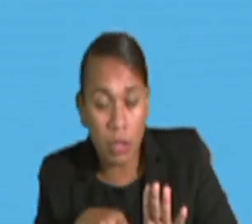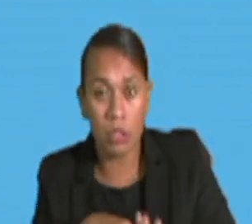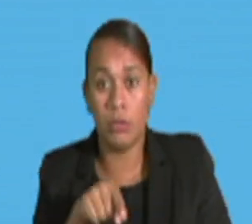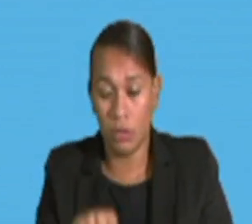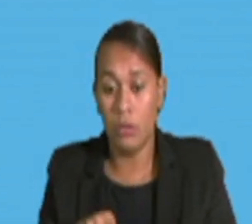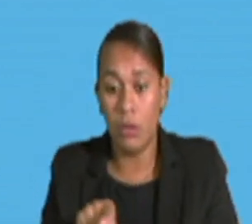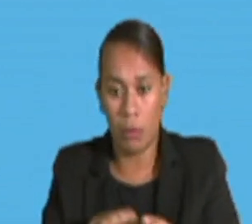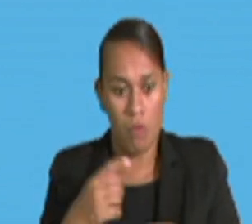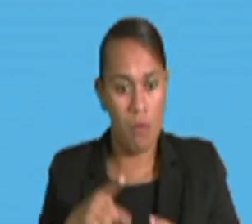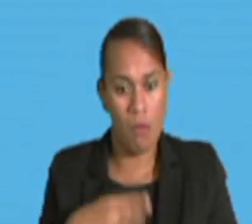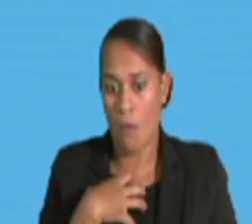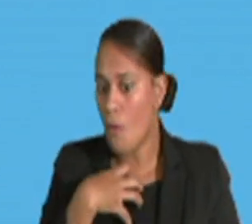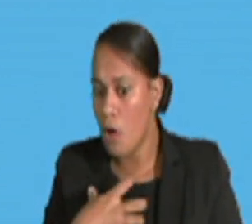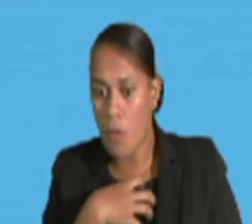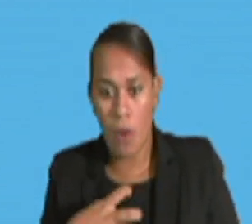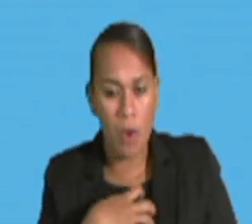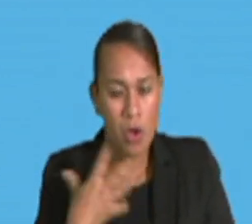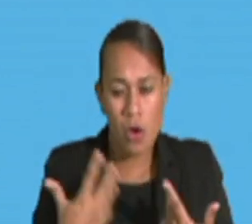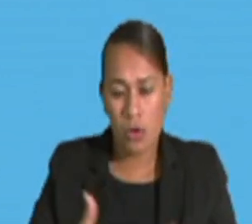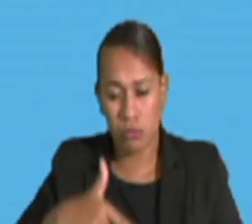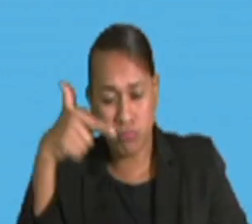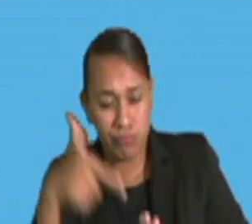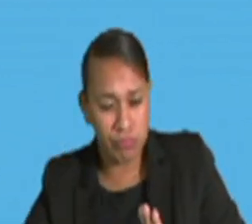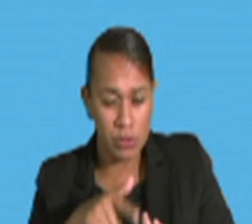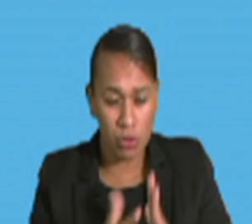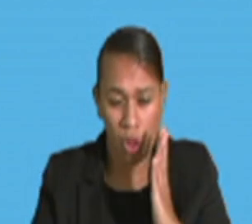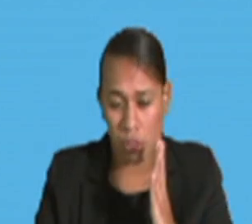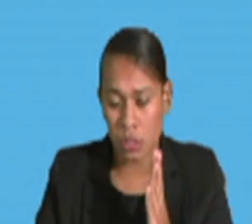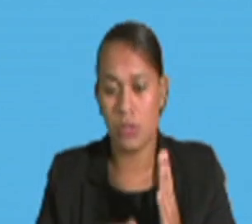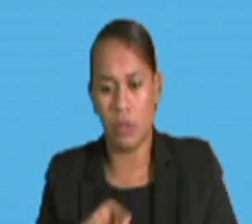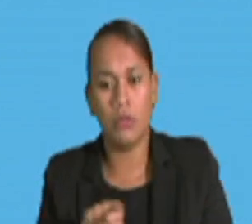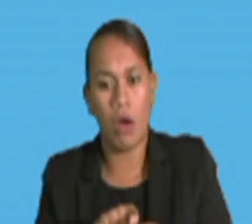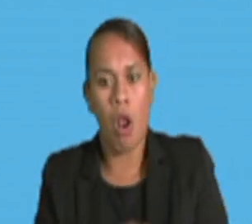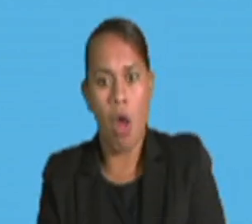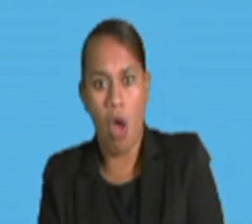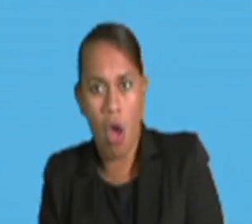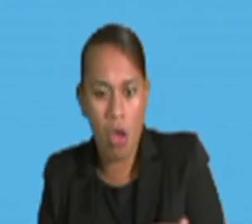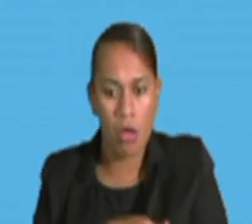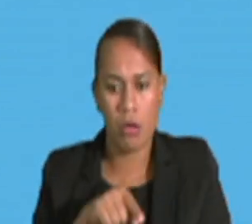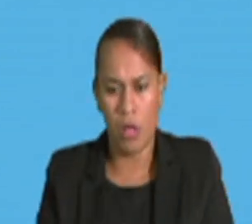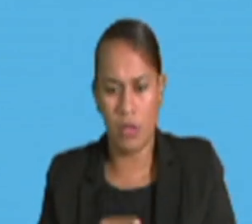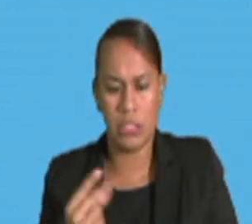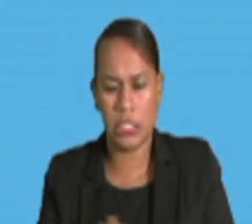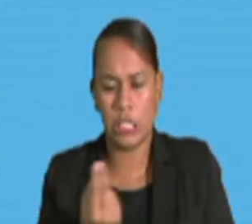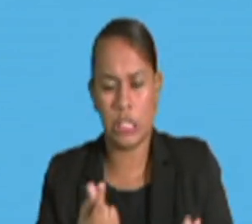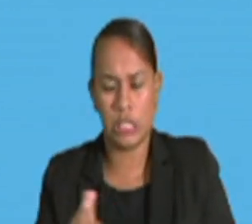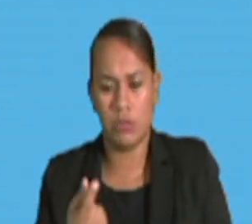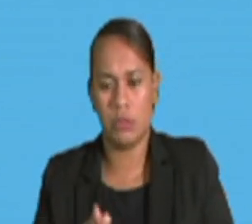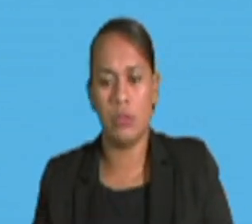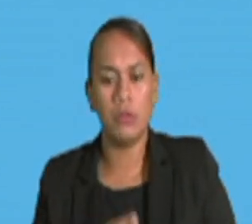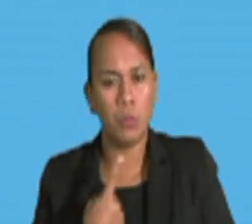more sophisticated, that doesn't mean they take longer to produce. In fact, just the opposite. Mr.